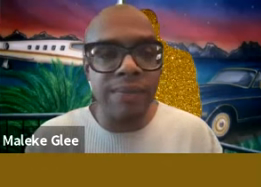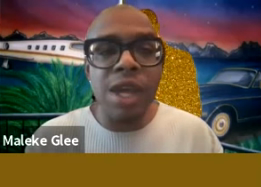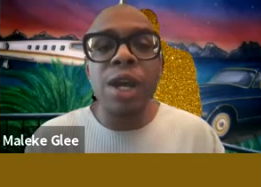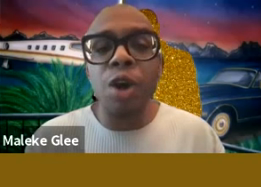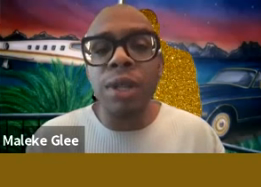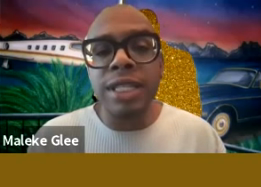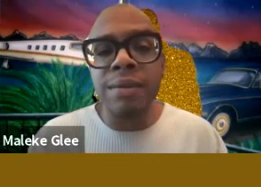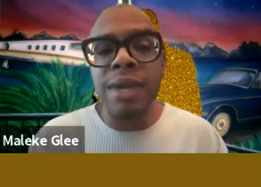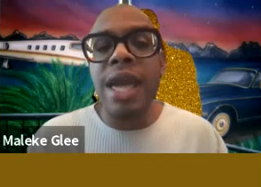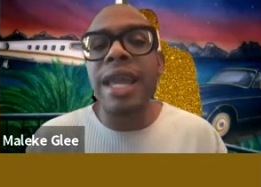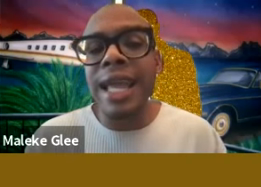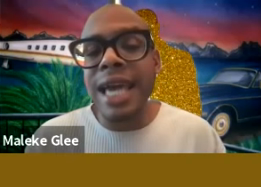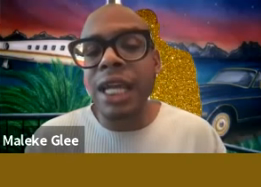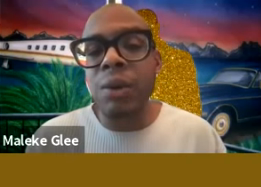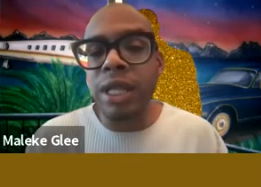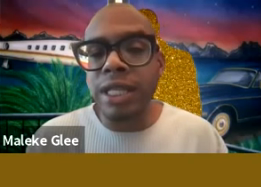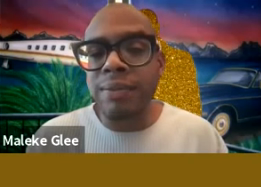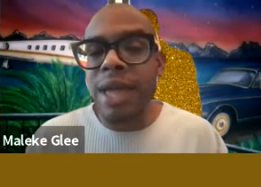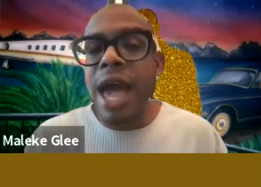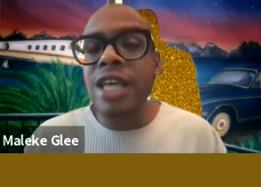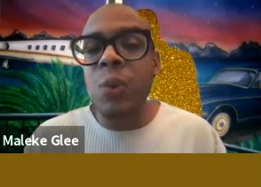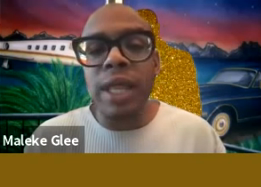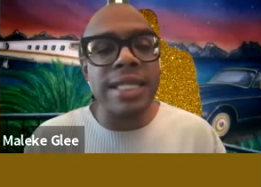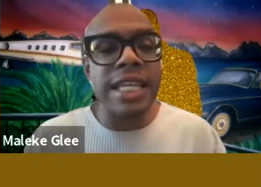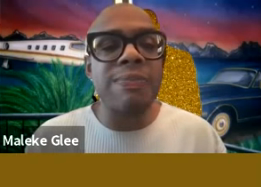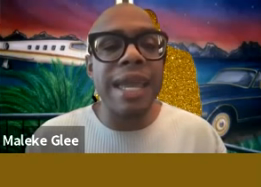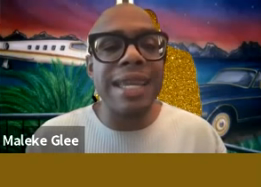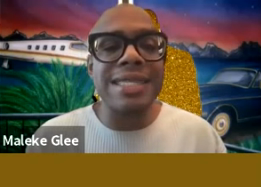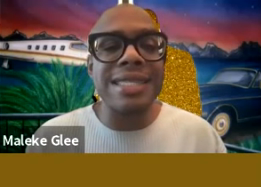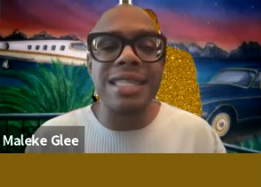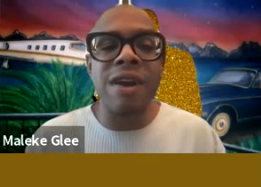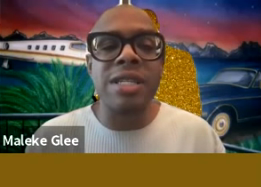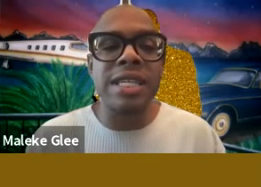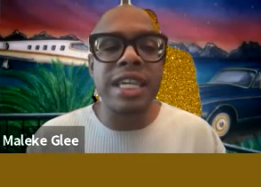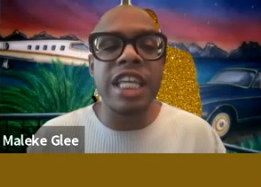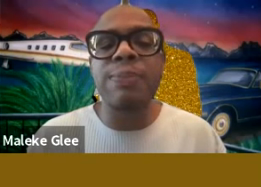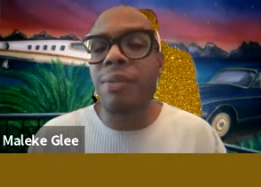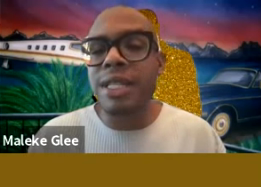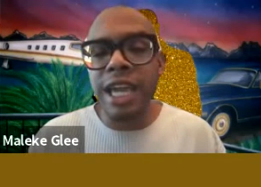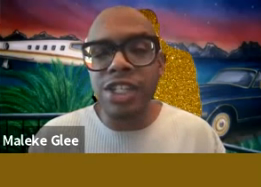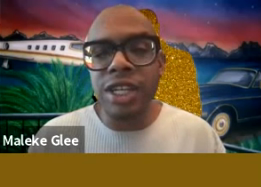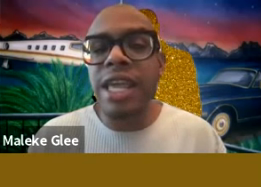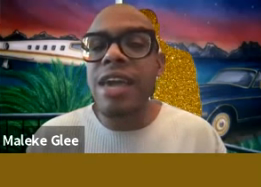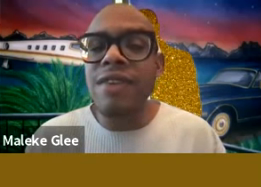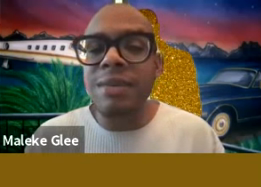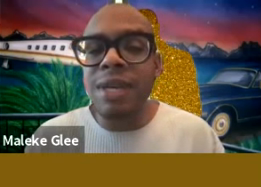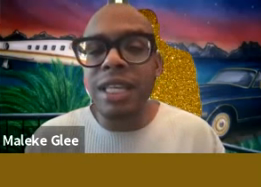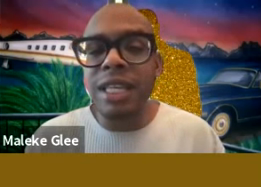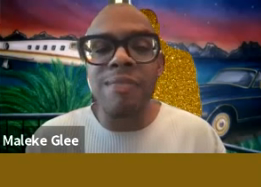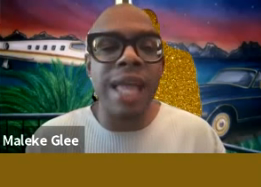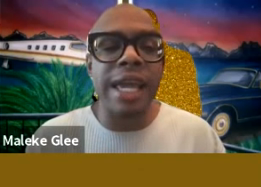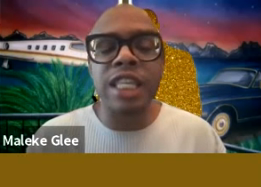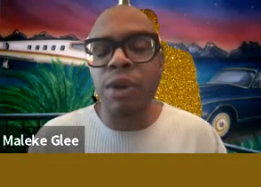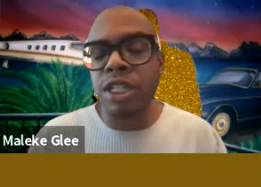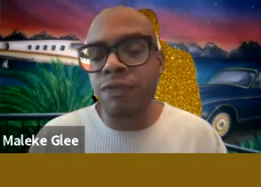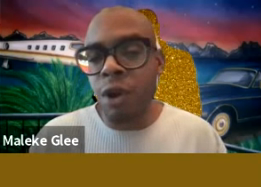modernity, globalism, and anti-colonialism, as well as the expanded sense of artistic experimentation and visibility